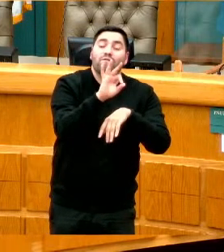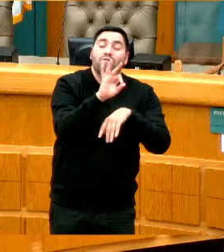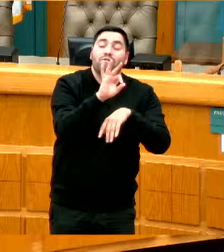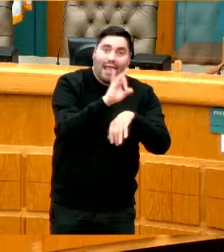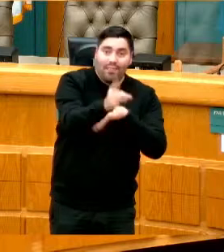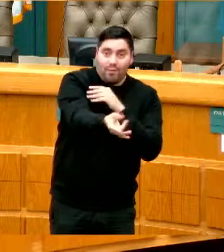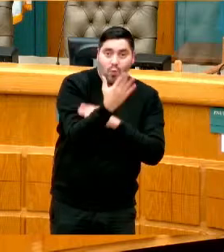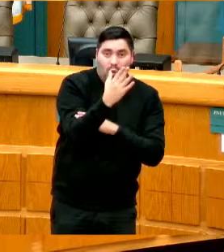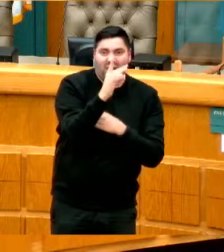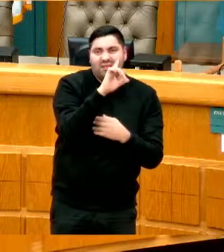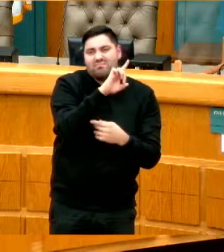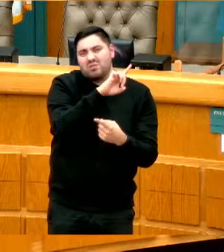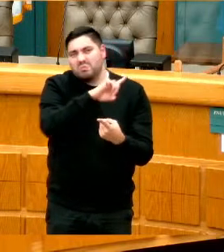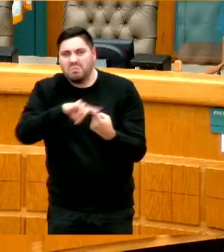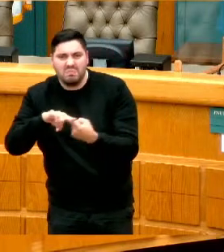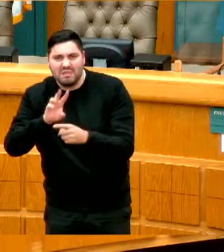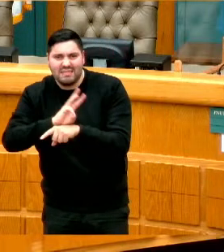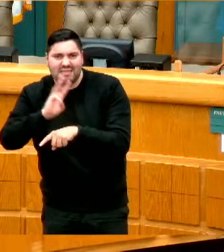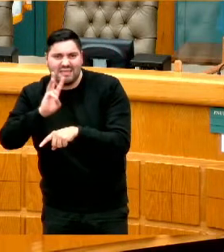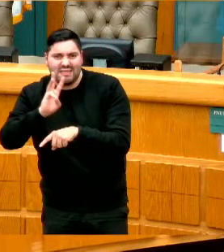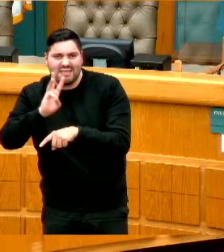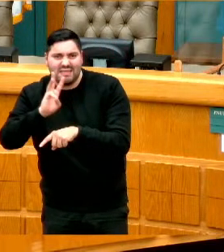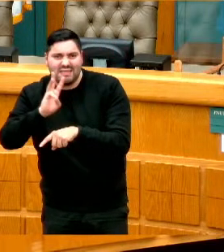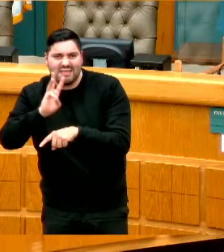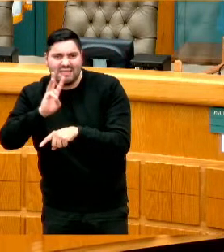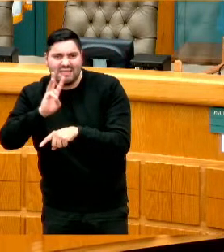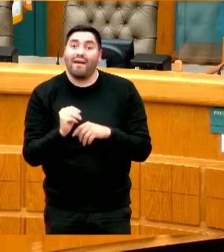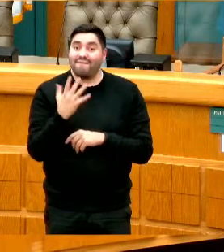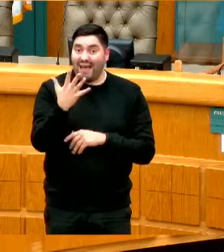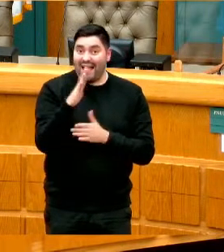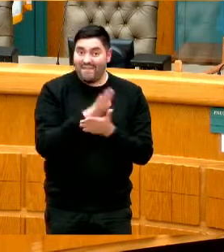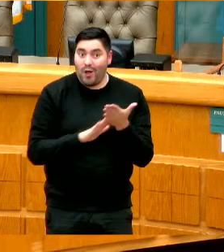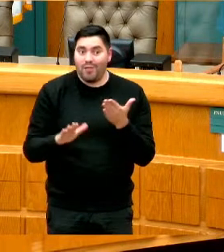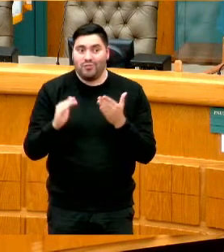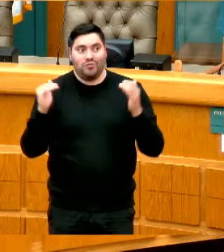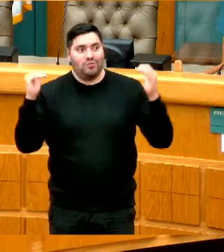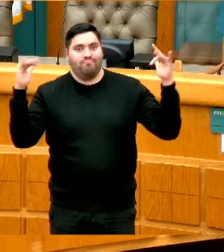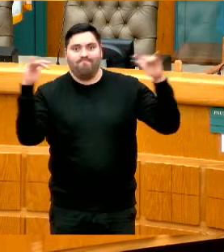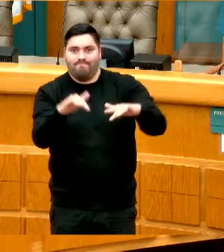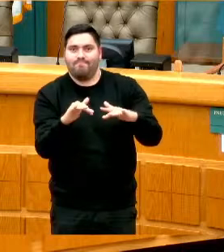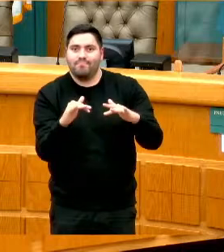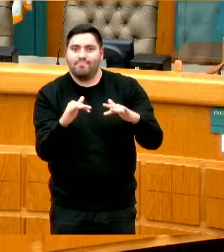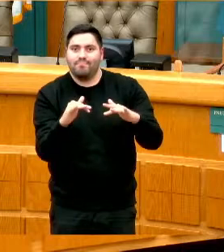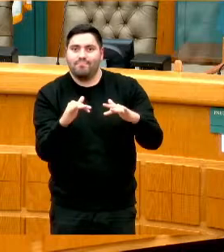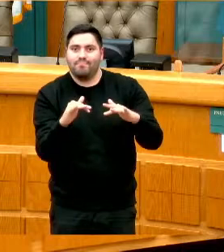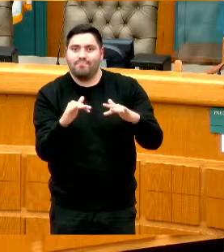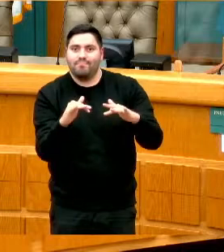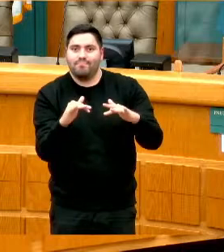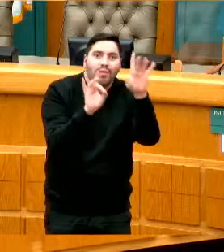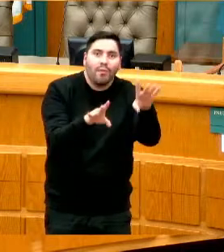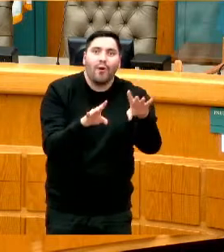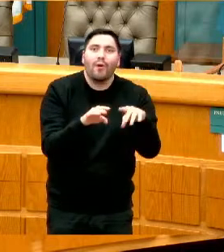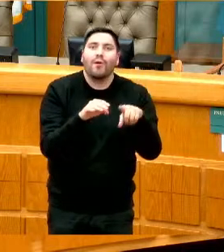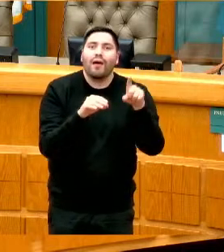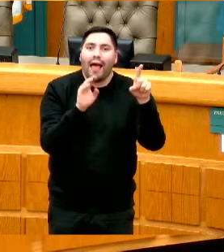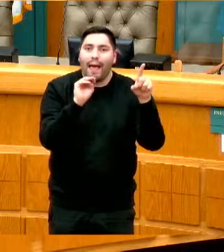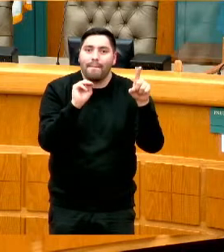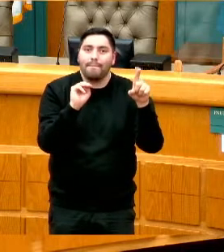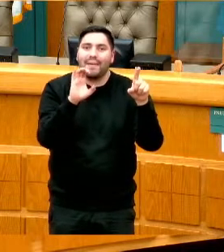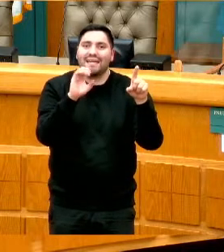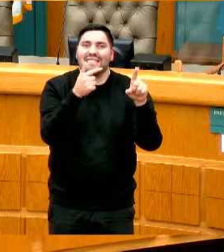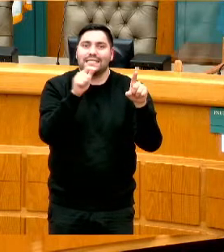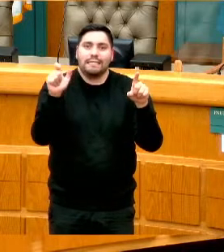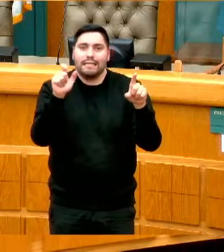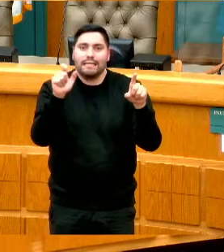Friday. Numerous 5 colleges, in fact, women's volleyball will be playing right there on the beach, on McGee Beach. And there'll